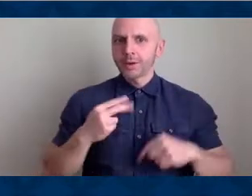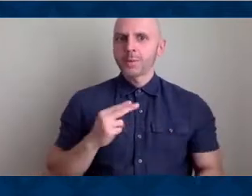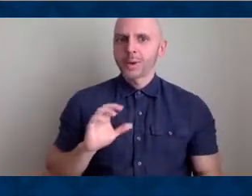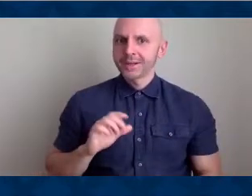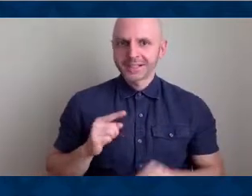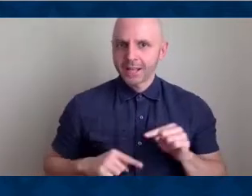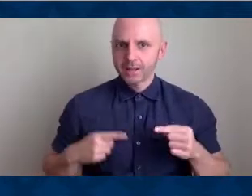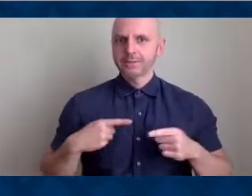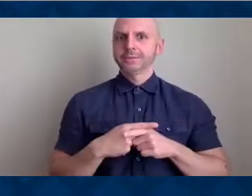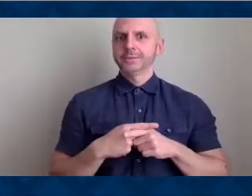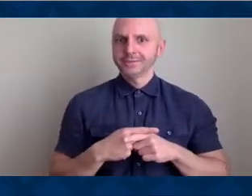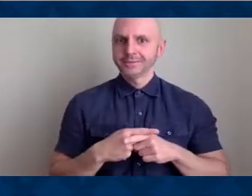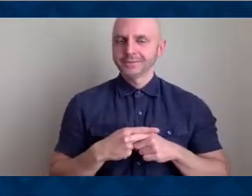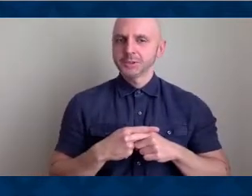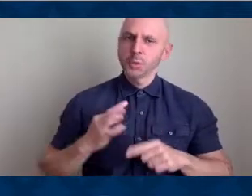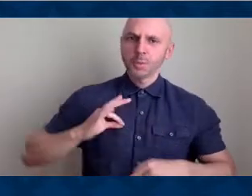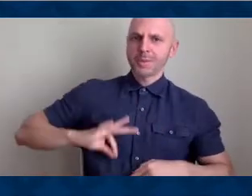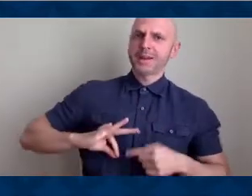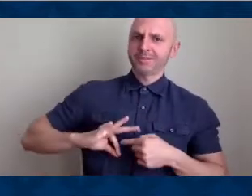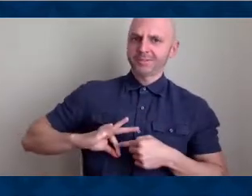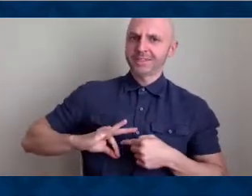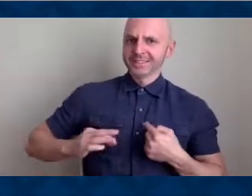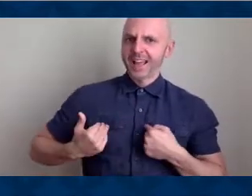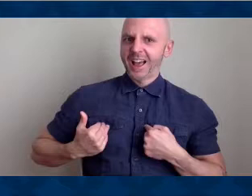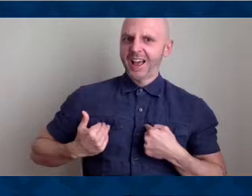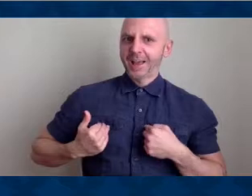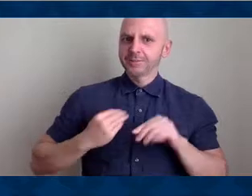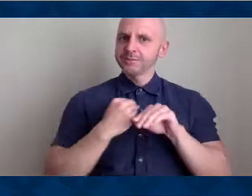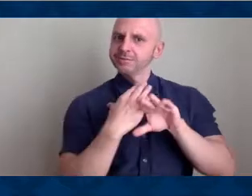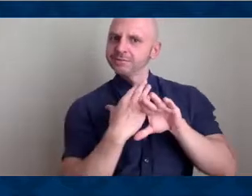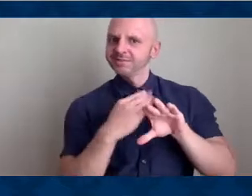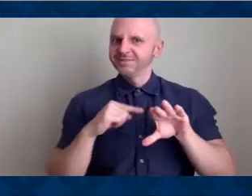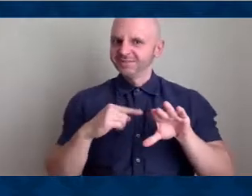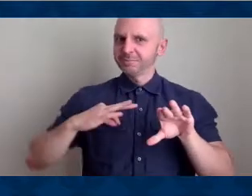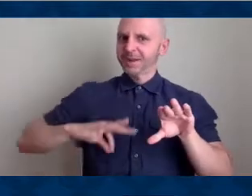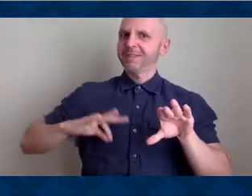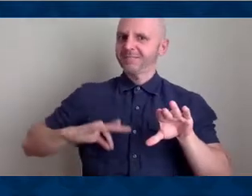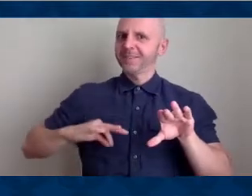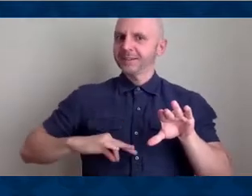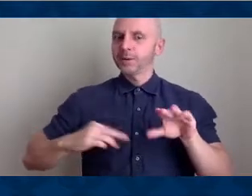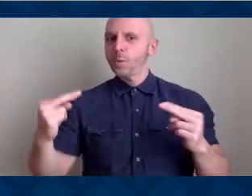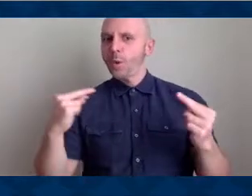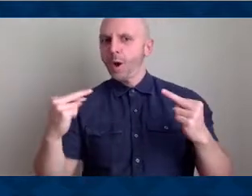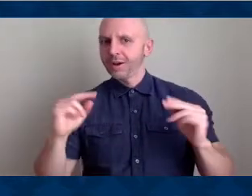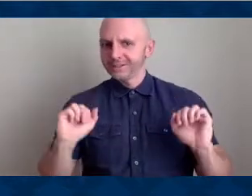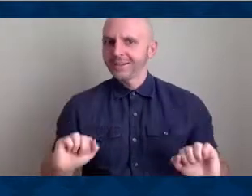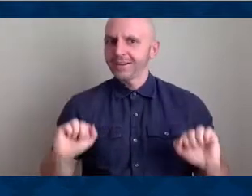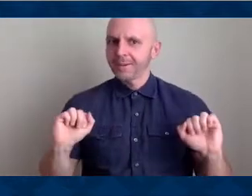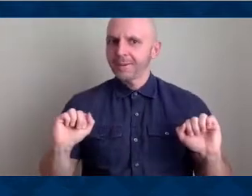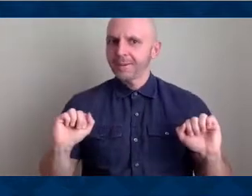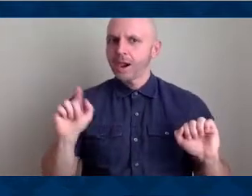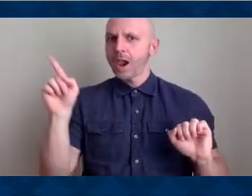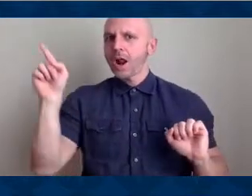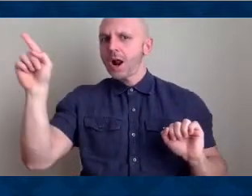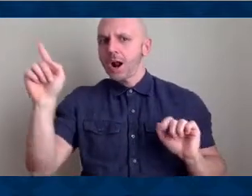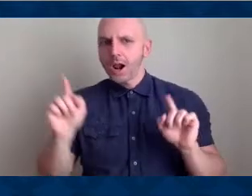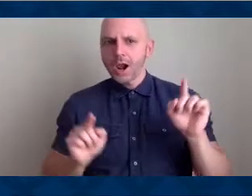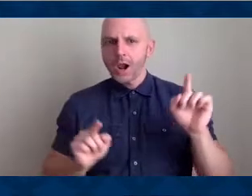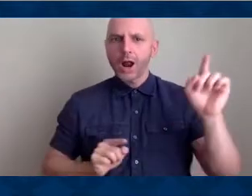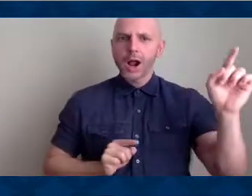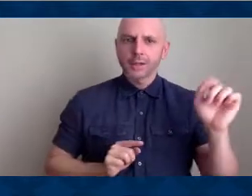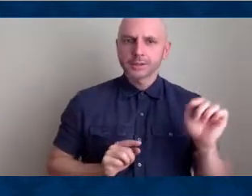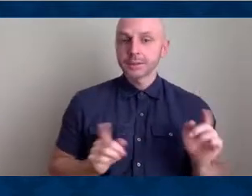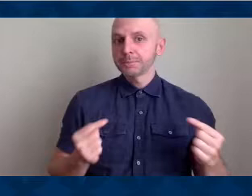are some virtues to a virtual meeting. I'm not going to speak for very long. I'm just about 10 minutes or